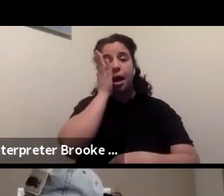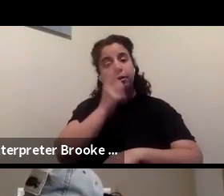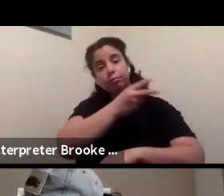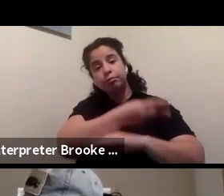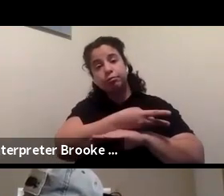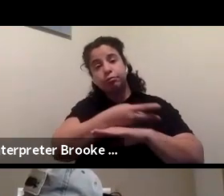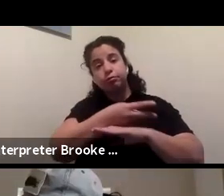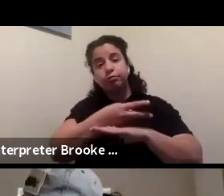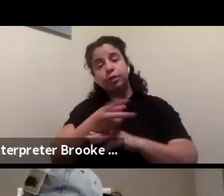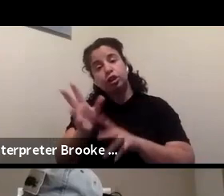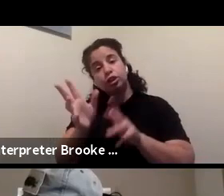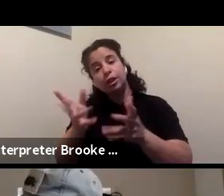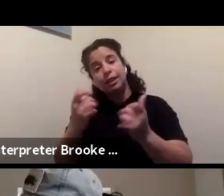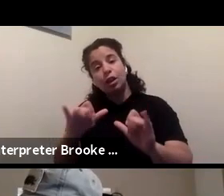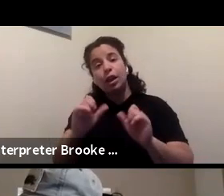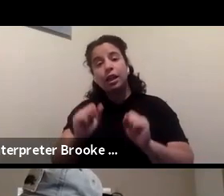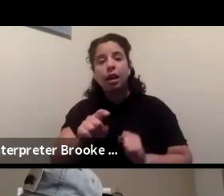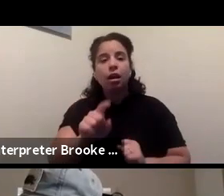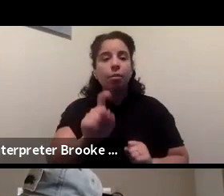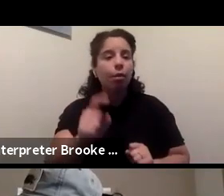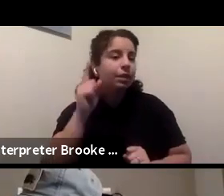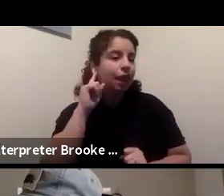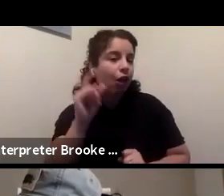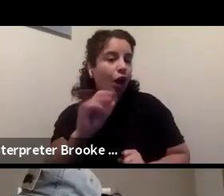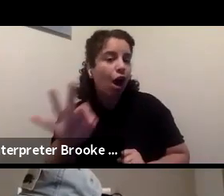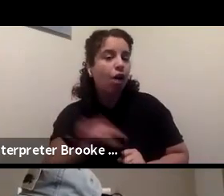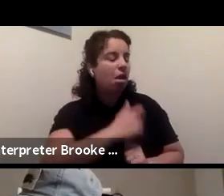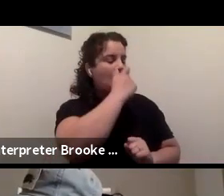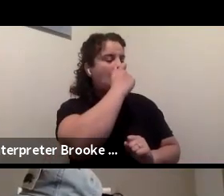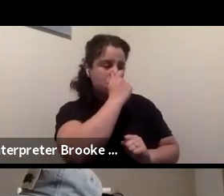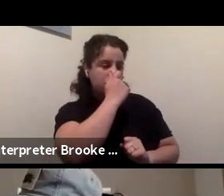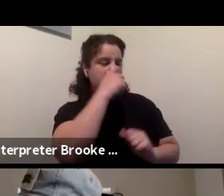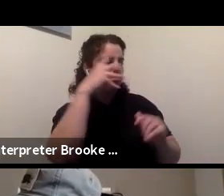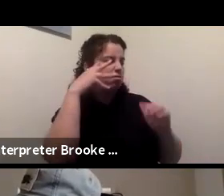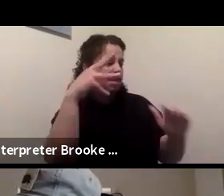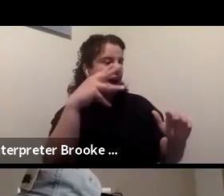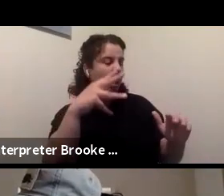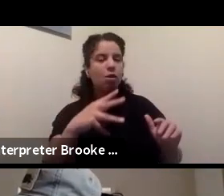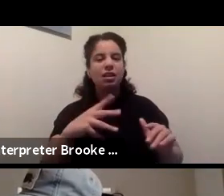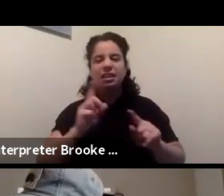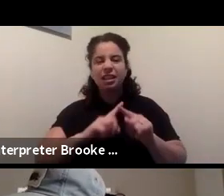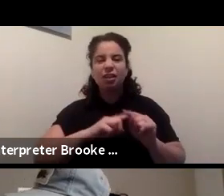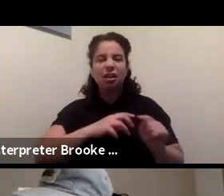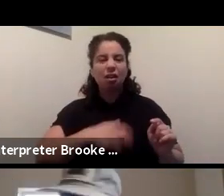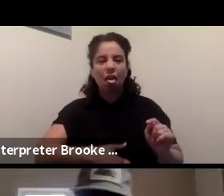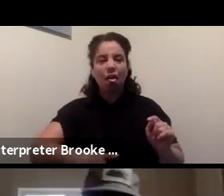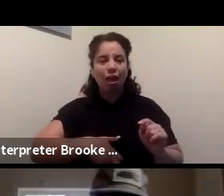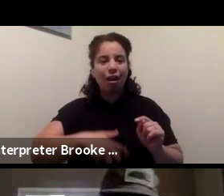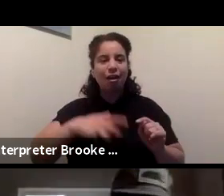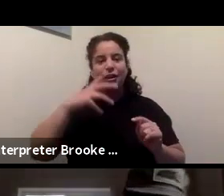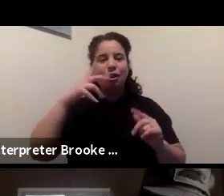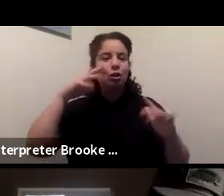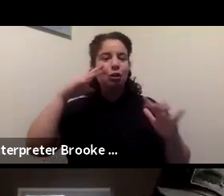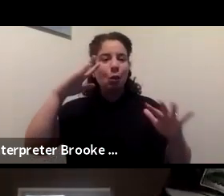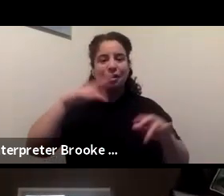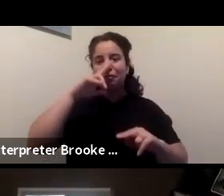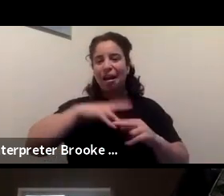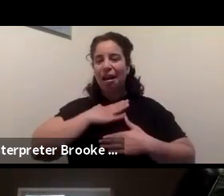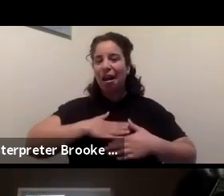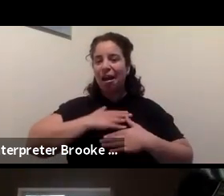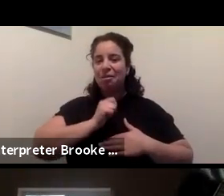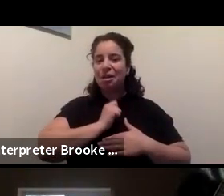I could blow my nose and nobody would mind, and I could make gross noises that were fun for me to make and nobody cared,